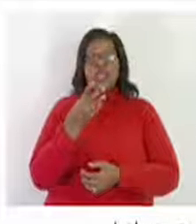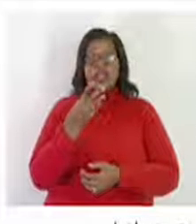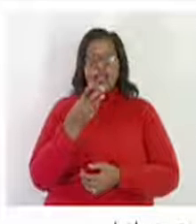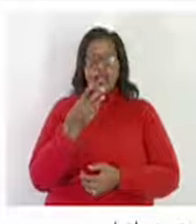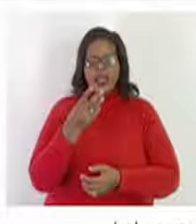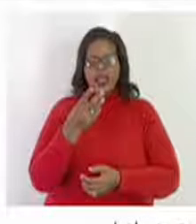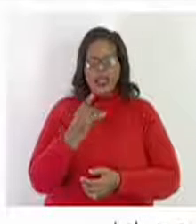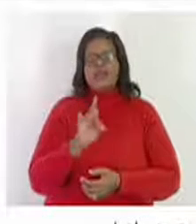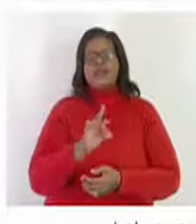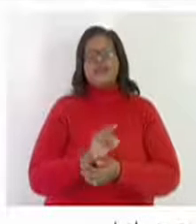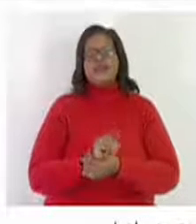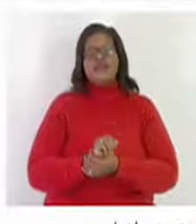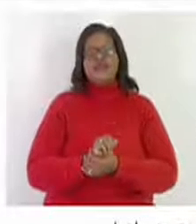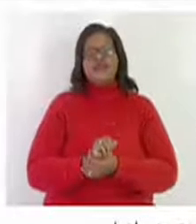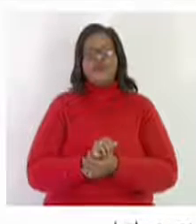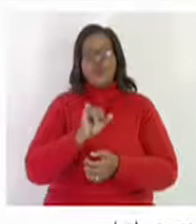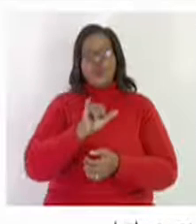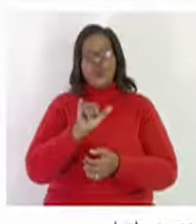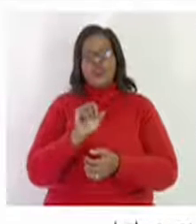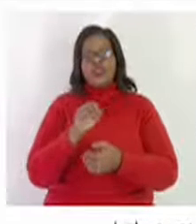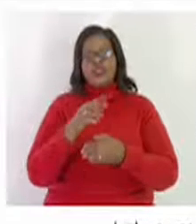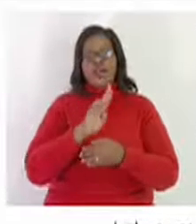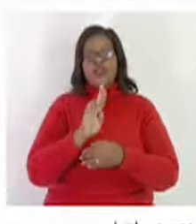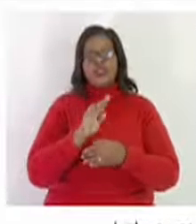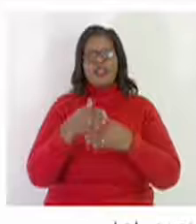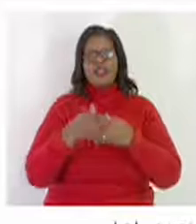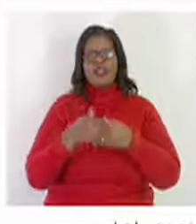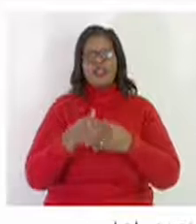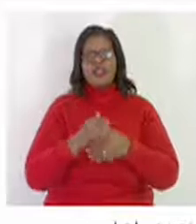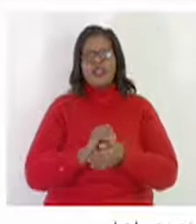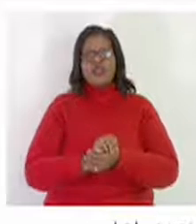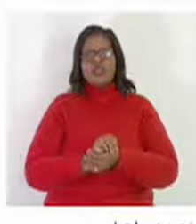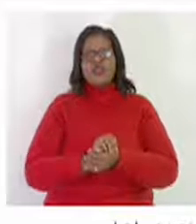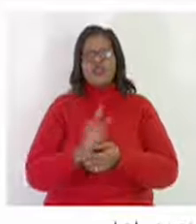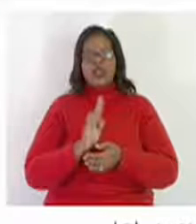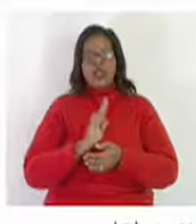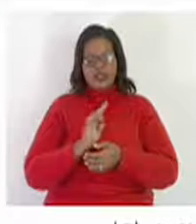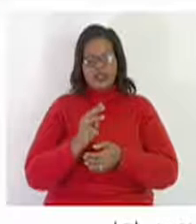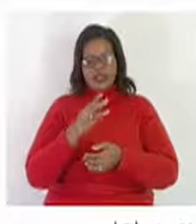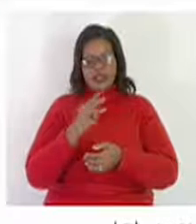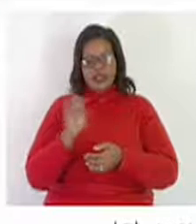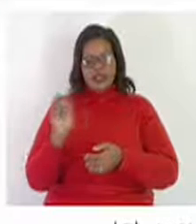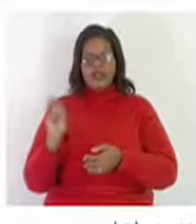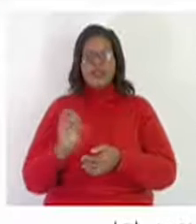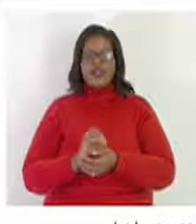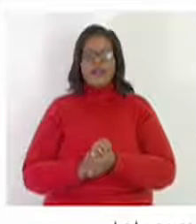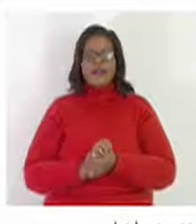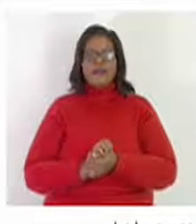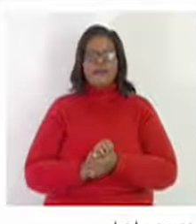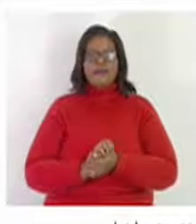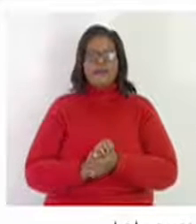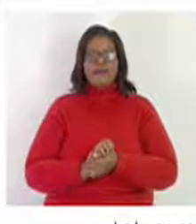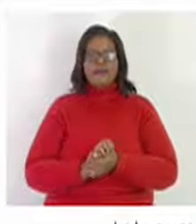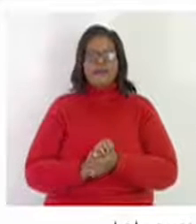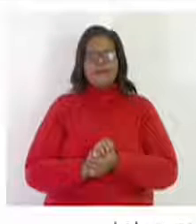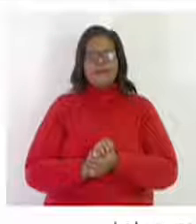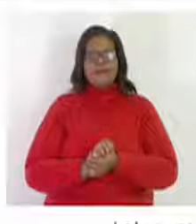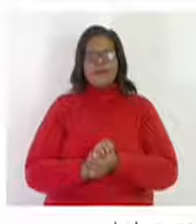number? And we'll say the answer will be 300. So in that manner,